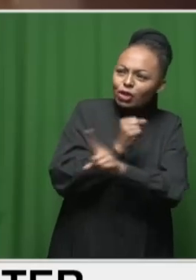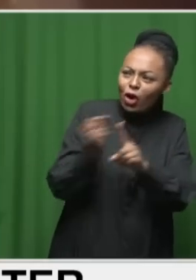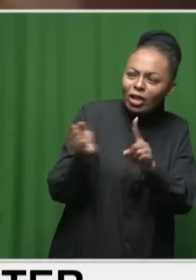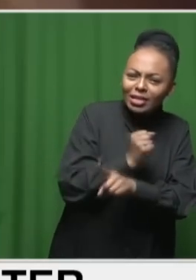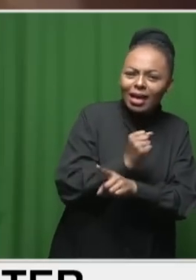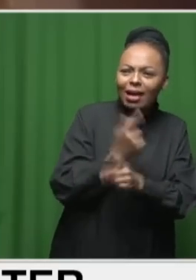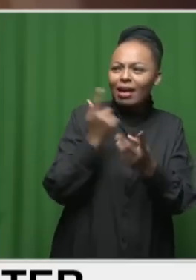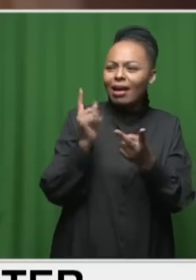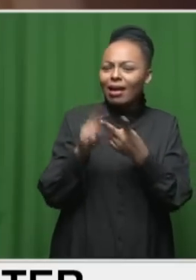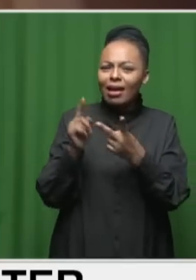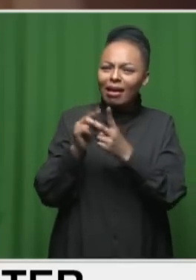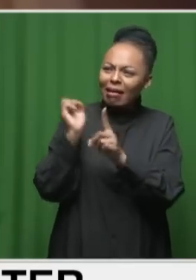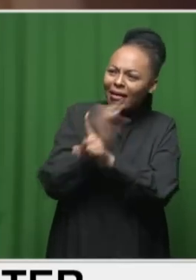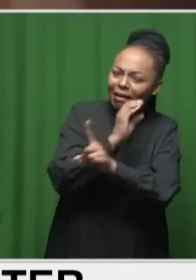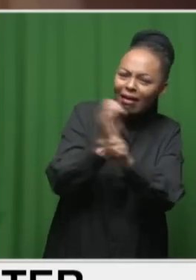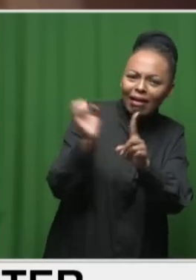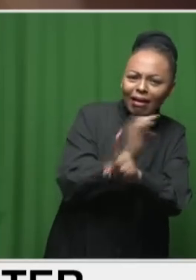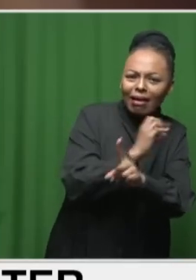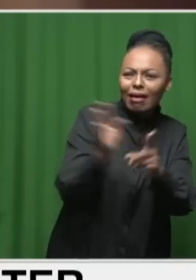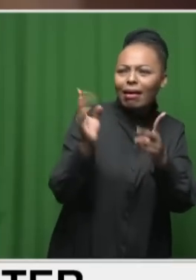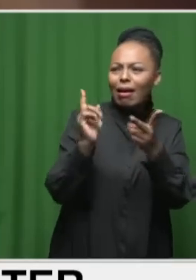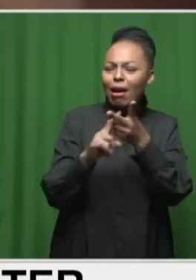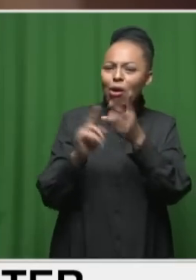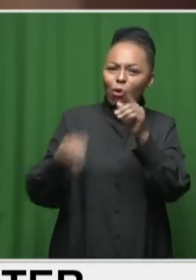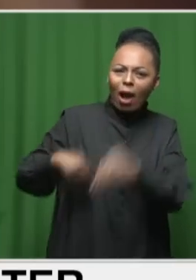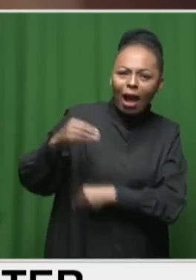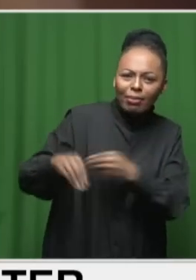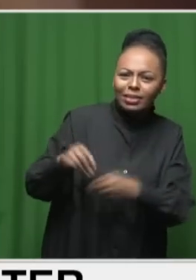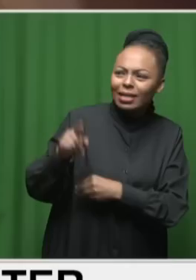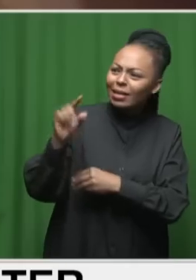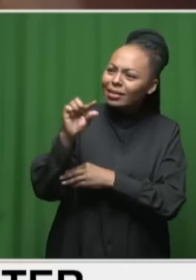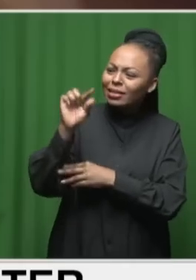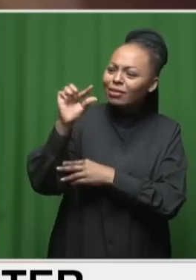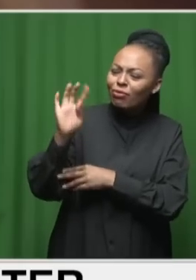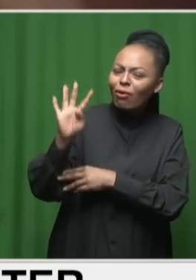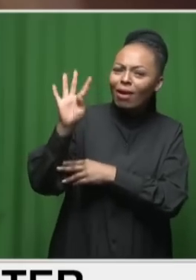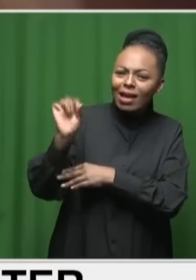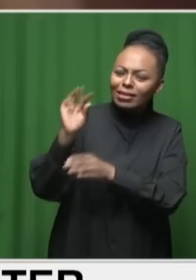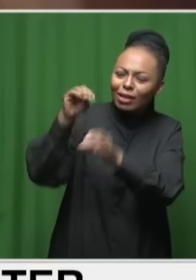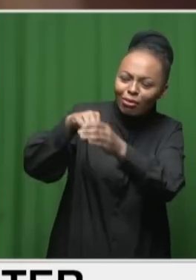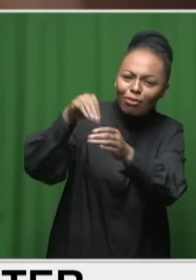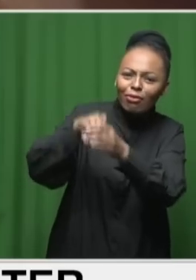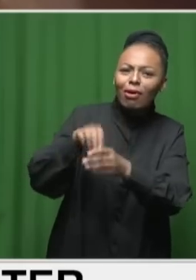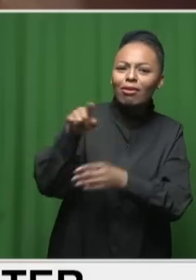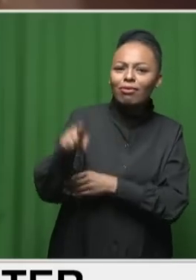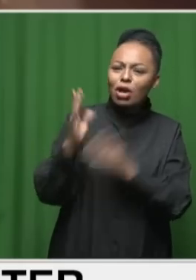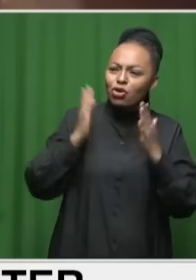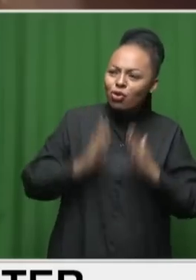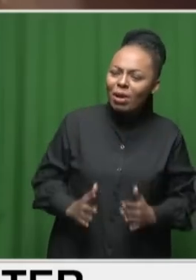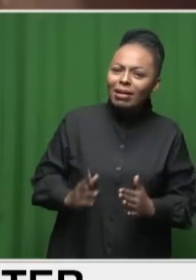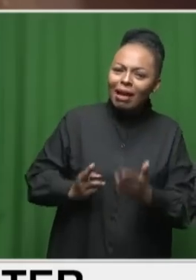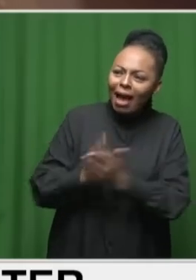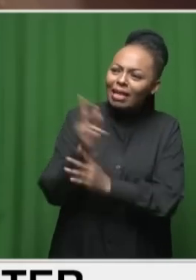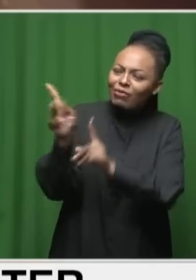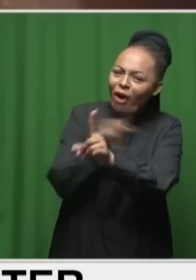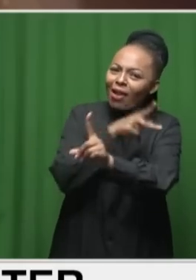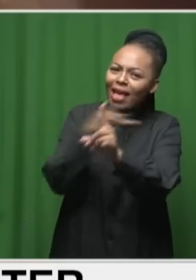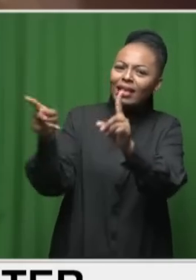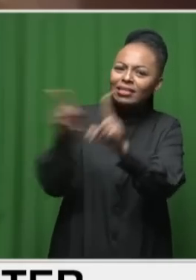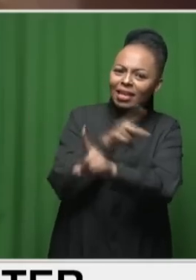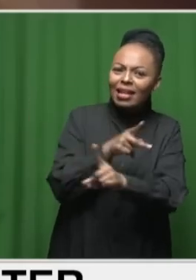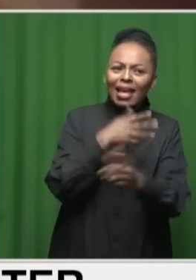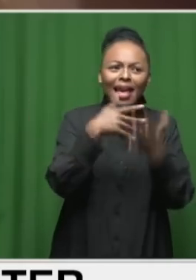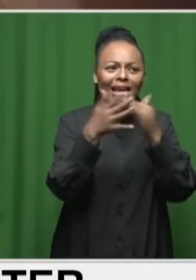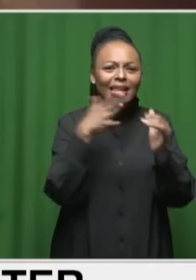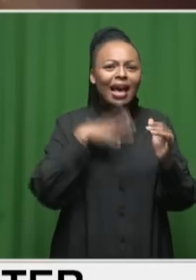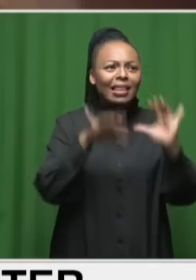corruption, all these irregularities, really severe, serious human rights violations that any other company,